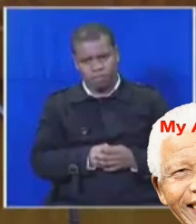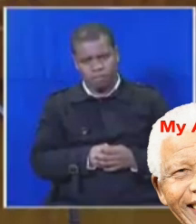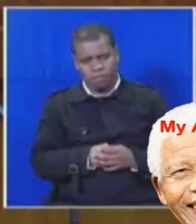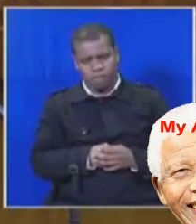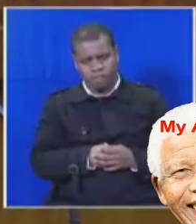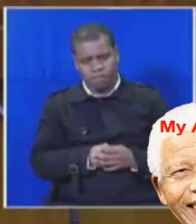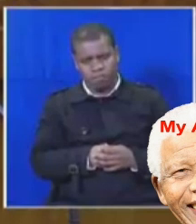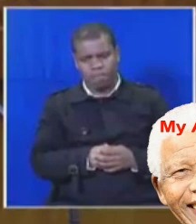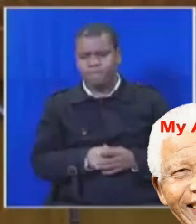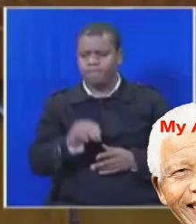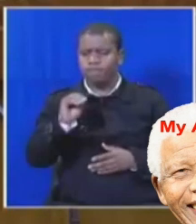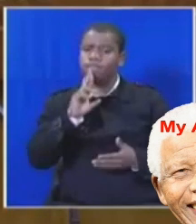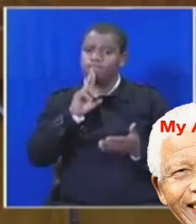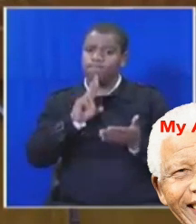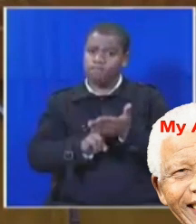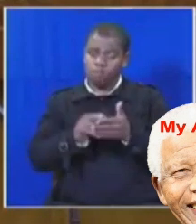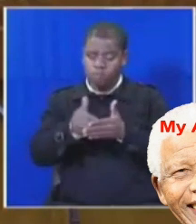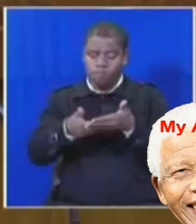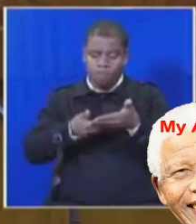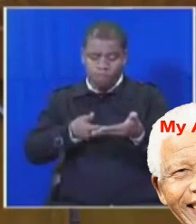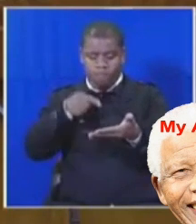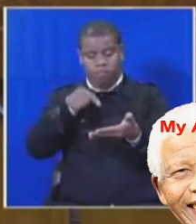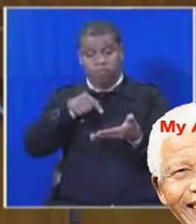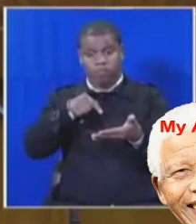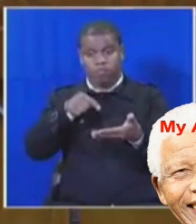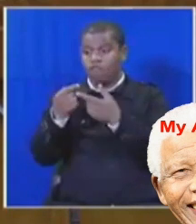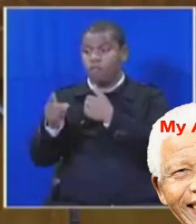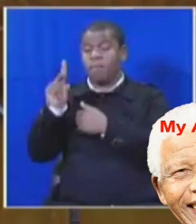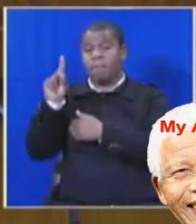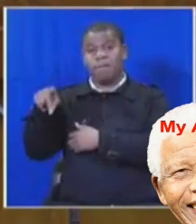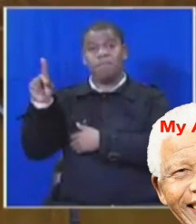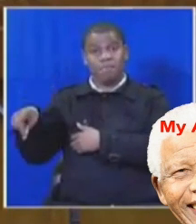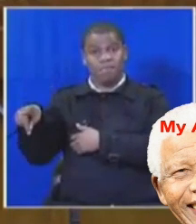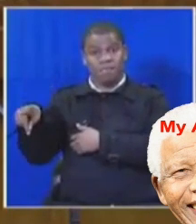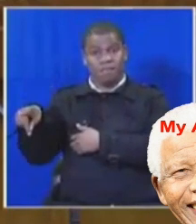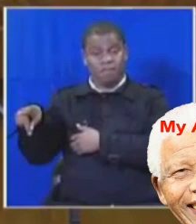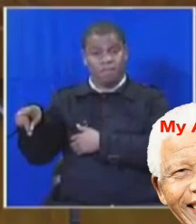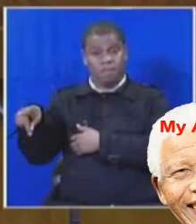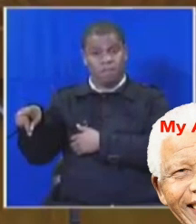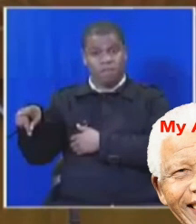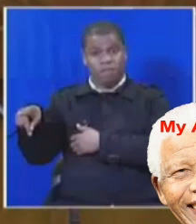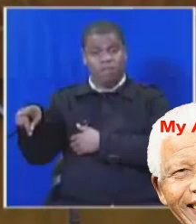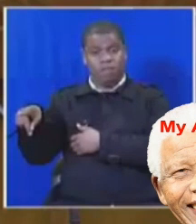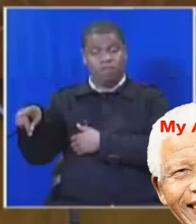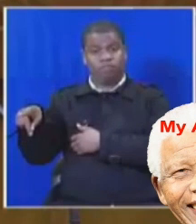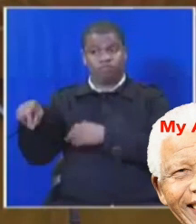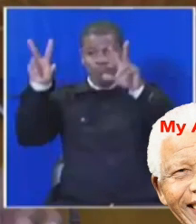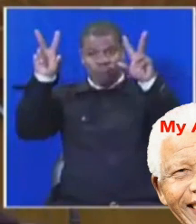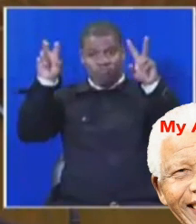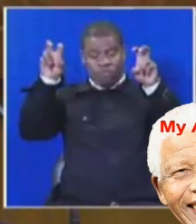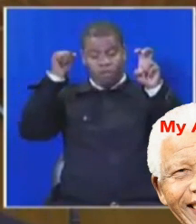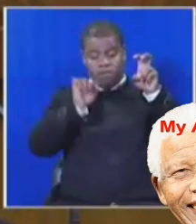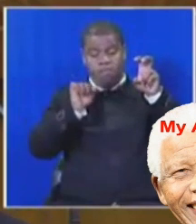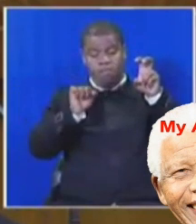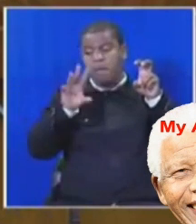there is a damning report from the public protector about the DA Rand municipality in Midval. A report which